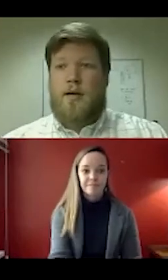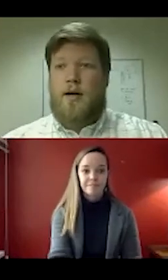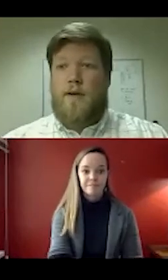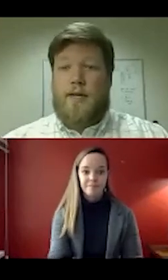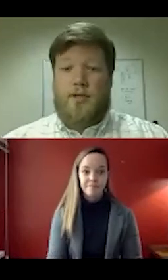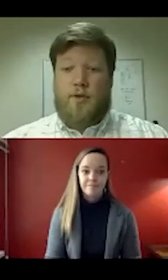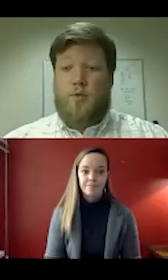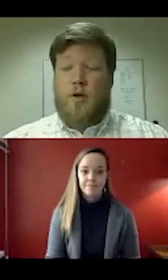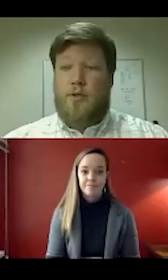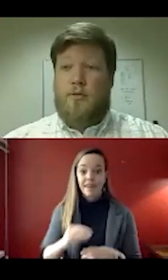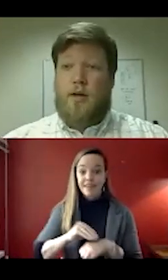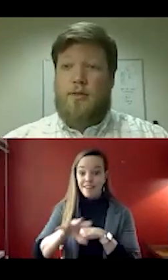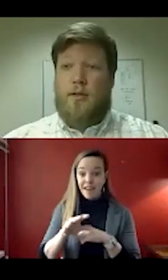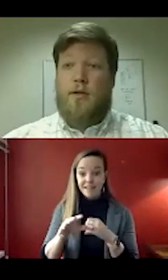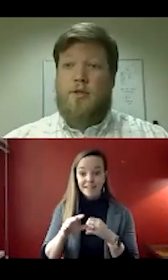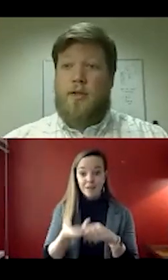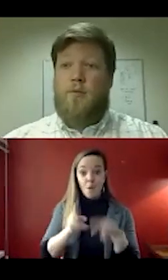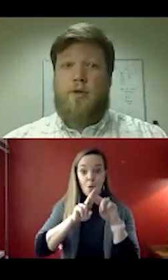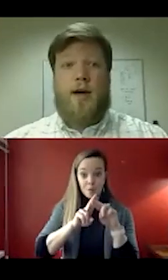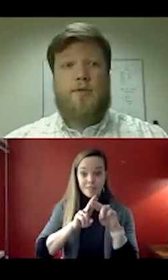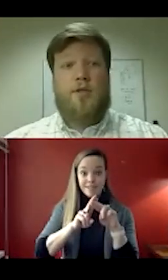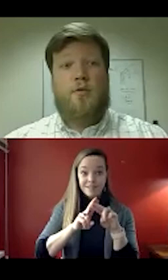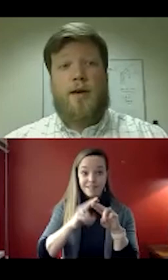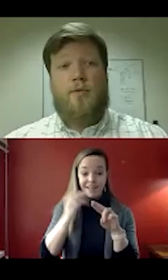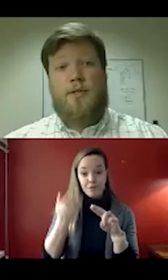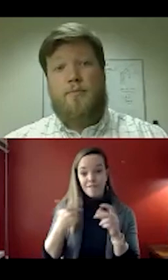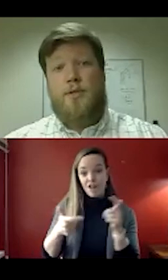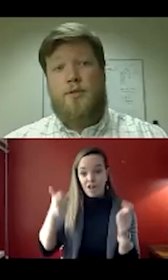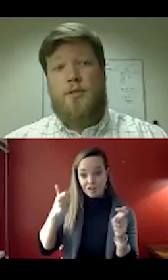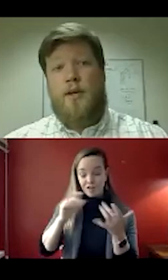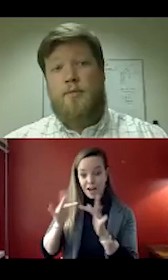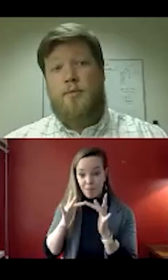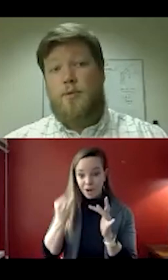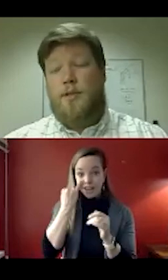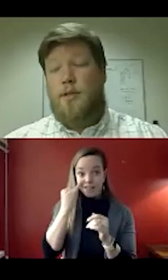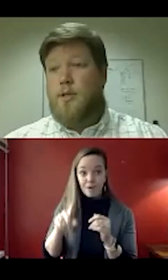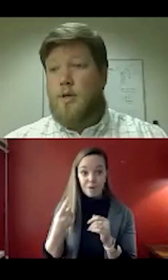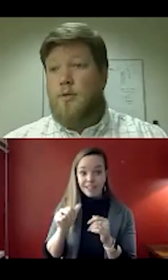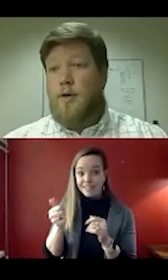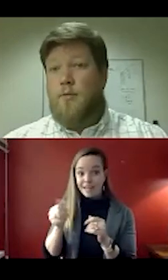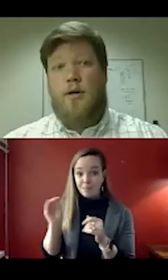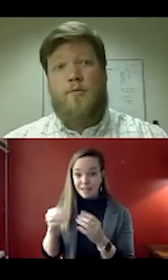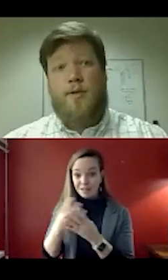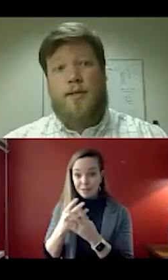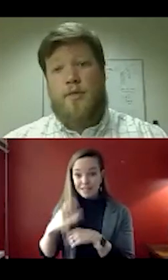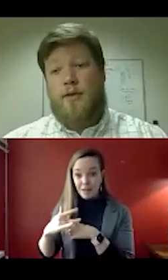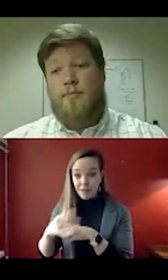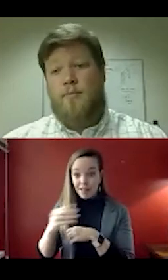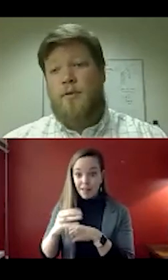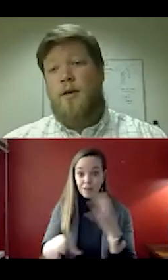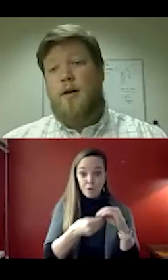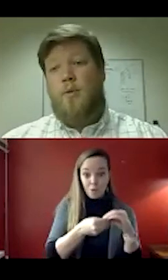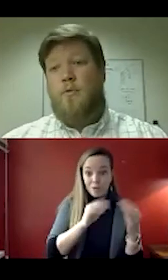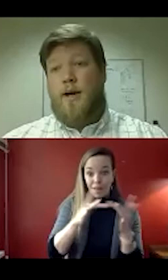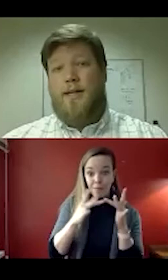This effect actually even grows the larger the network you have. So if we have only 10% screens available and we were dealing with a total network of about 7,000